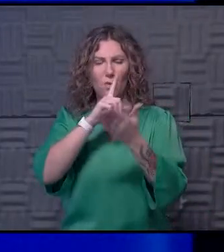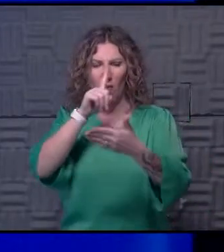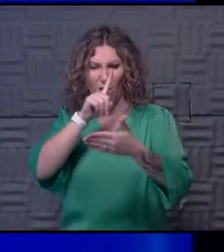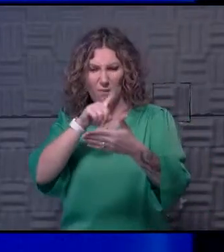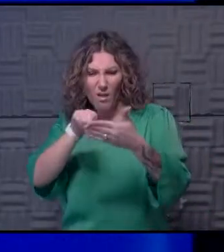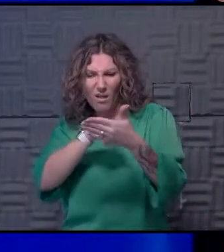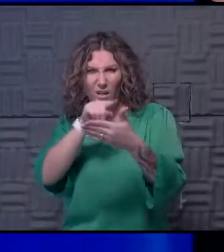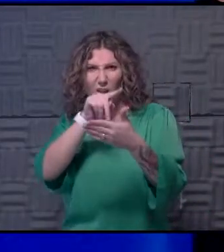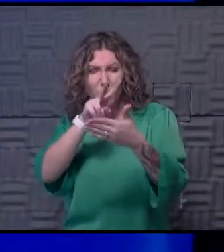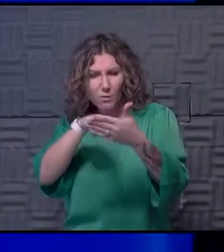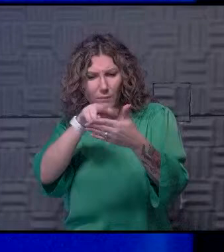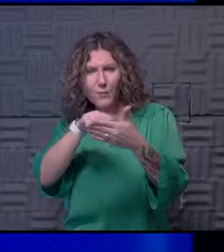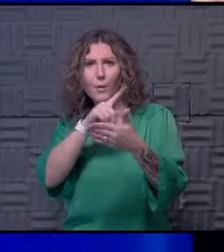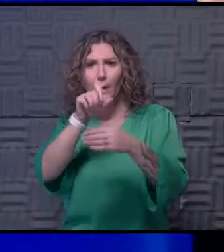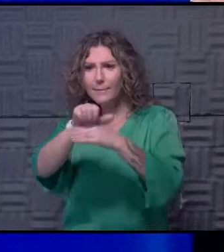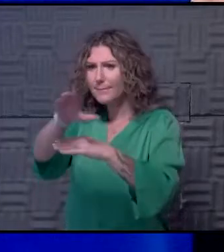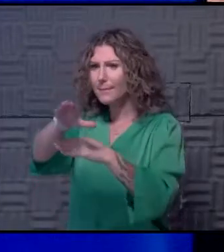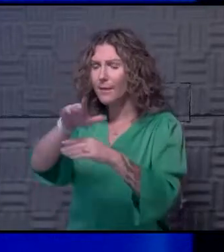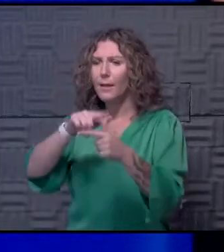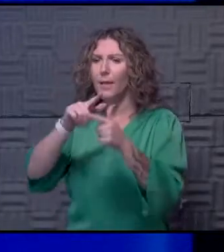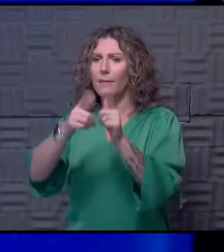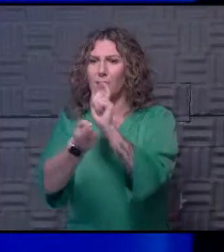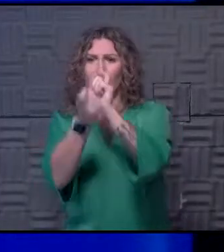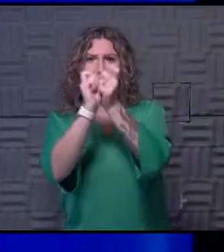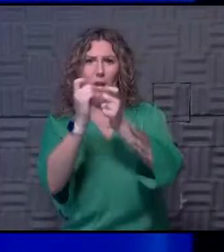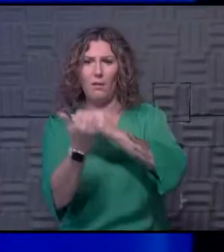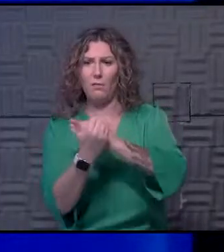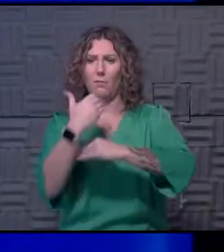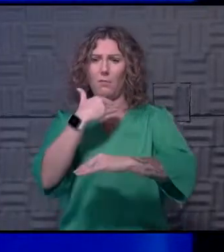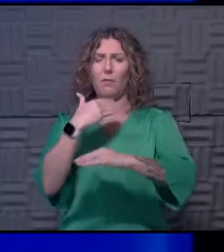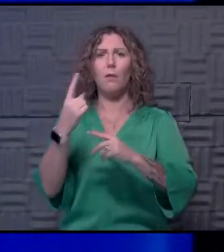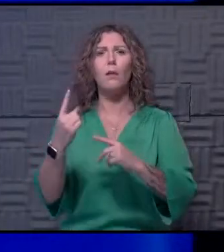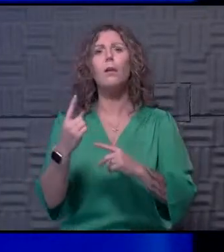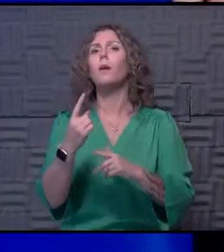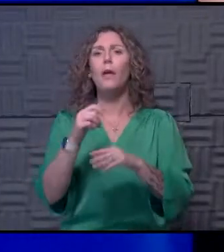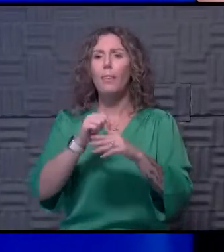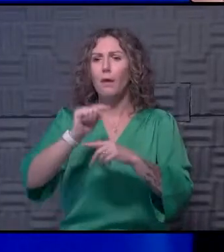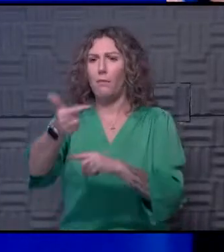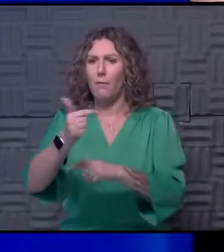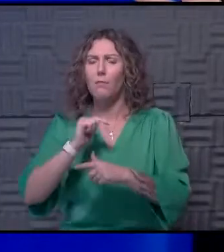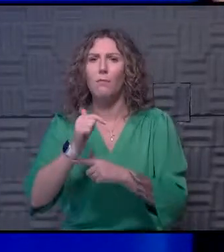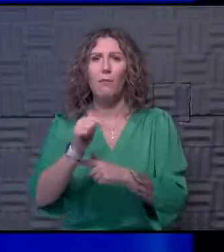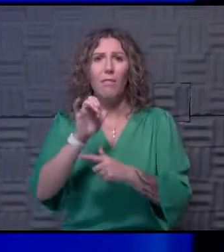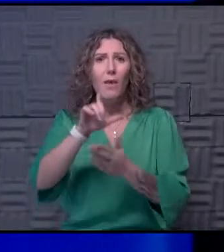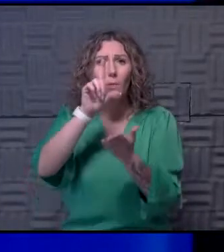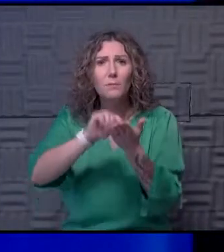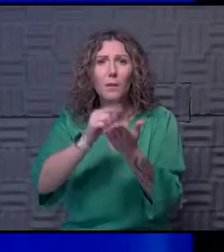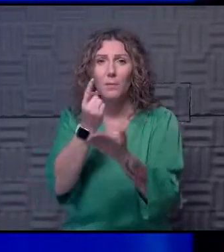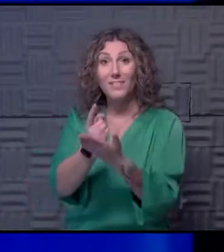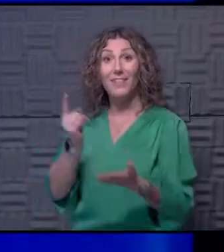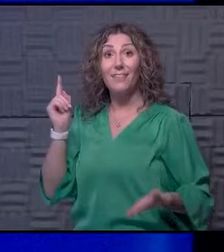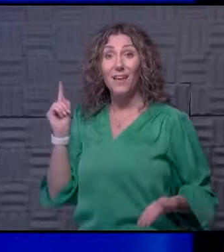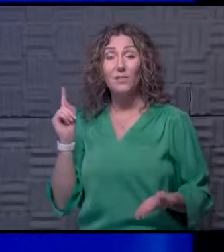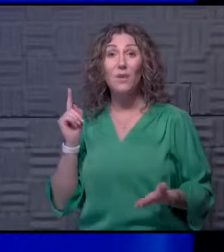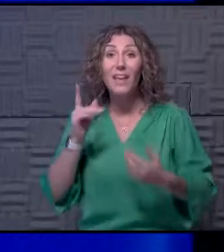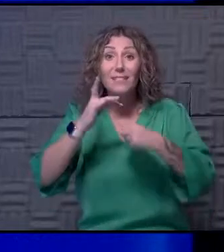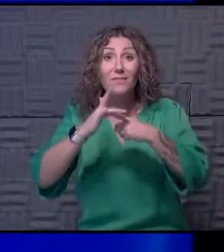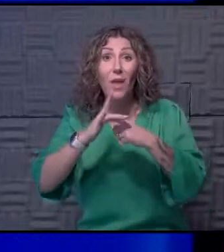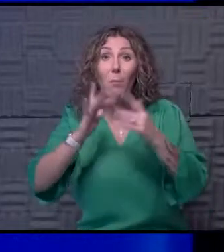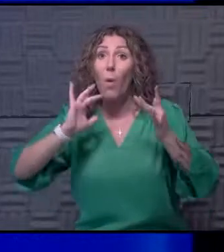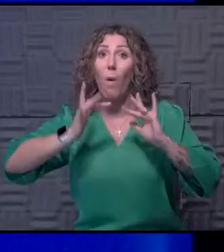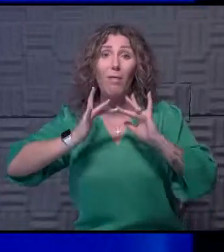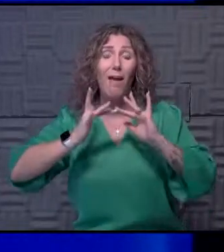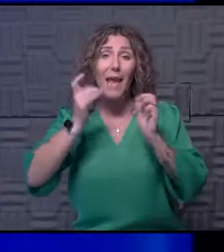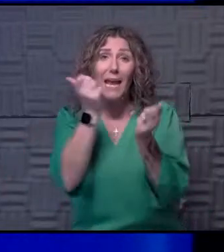sent it back, and they've had to answer those questions and change the art, et cetera. So that article is published. That was published last week, and it's available online